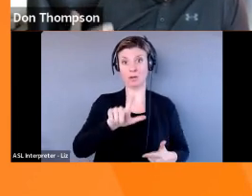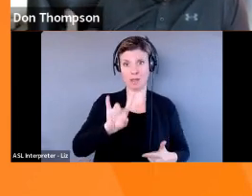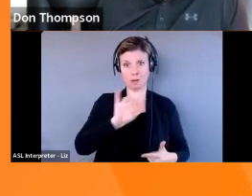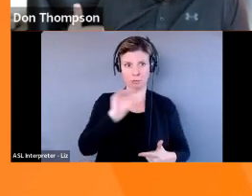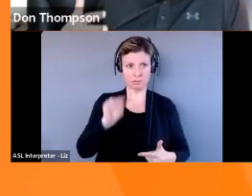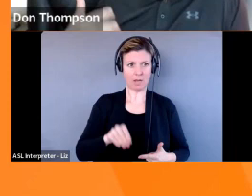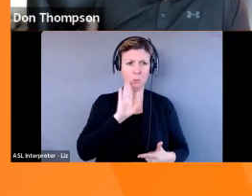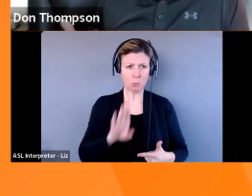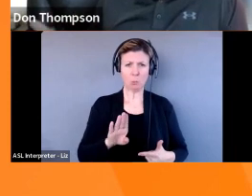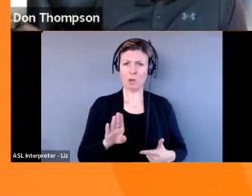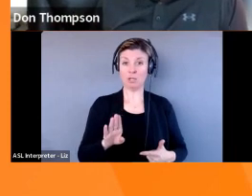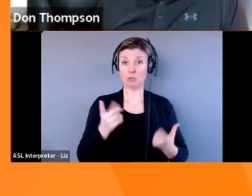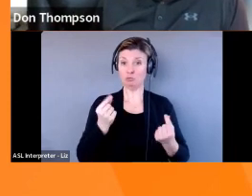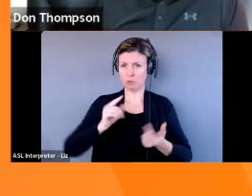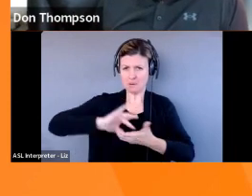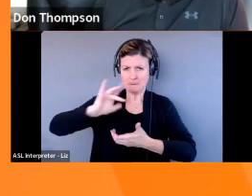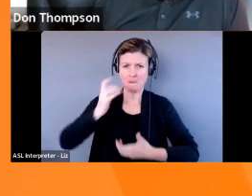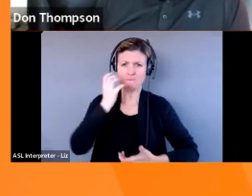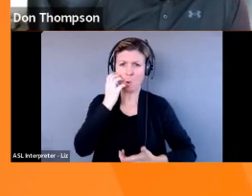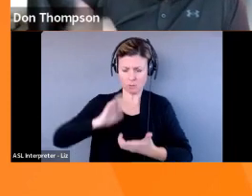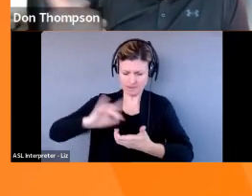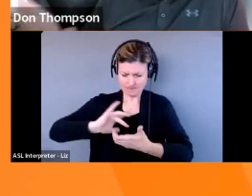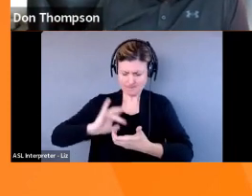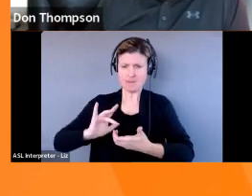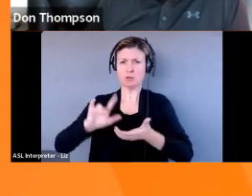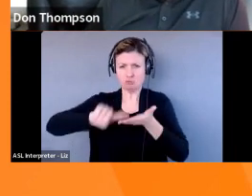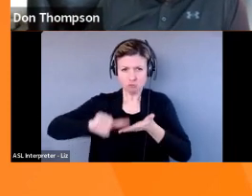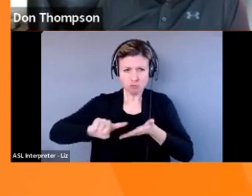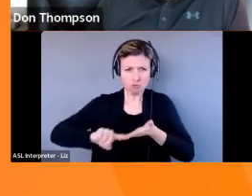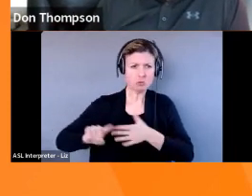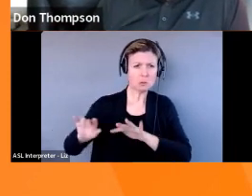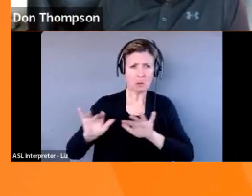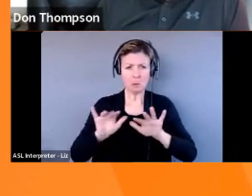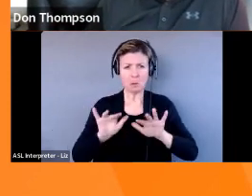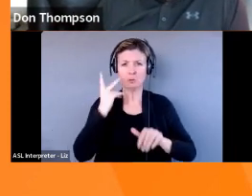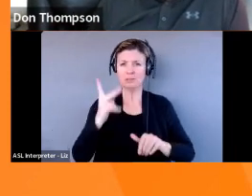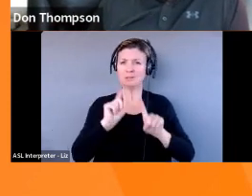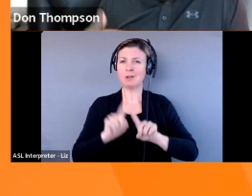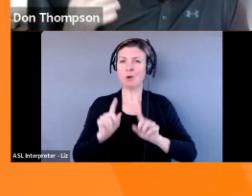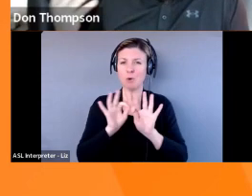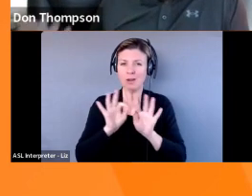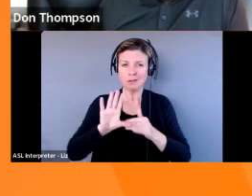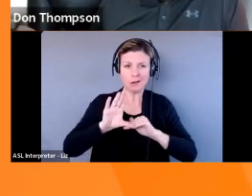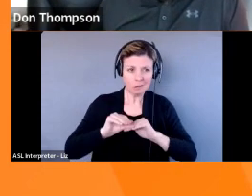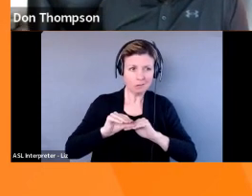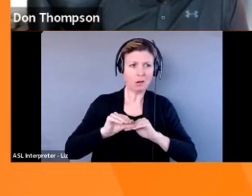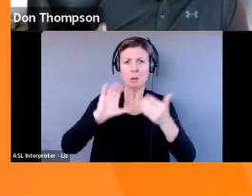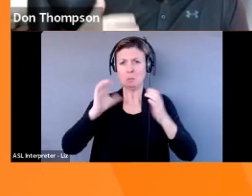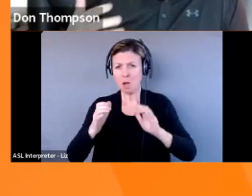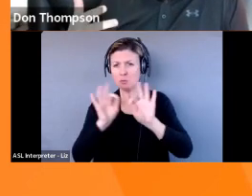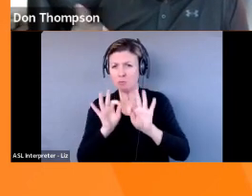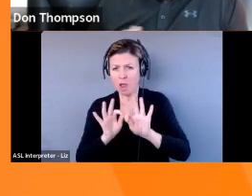that they haven't come across before, and a lot of the Innovation Guelph clients have,